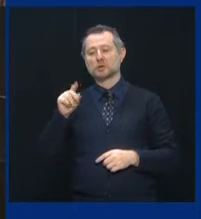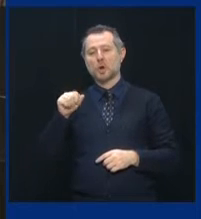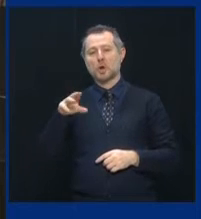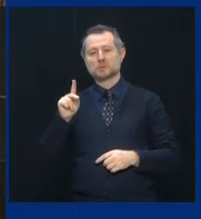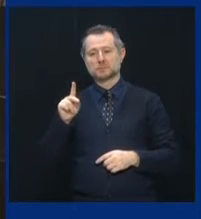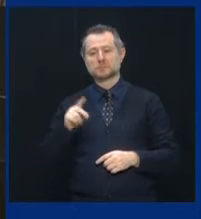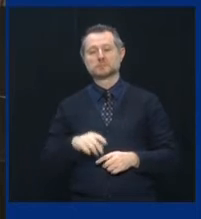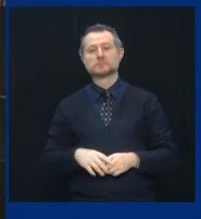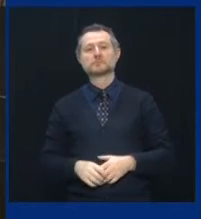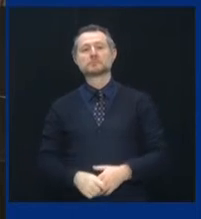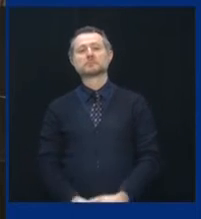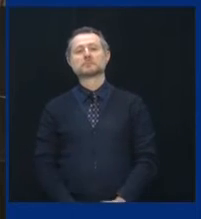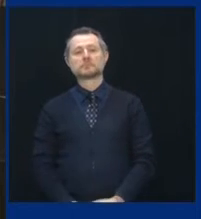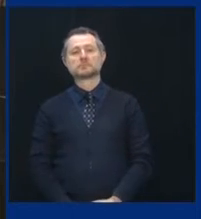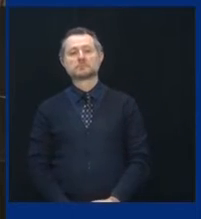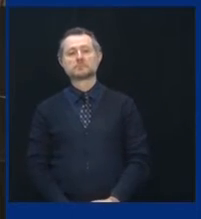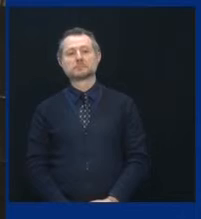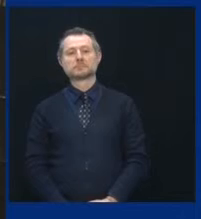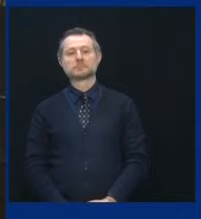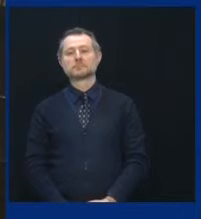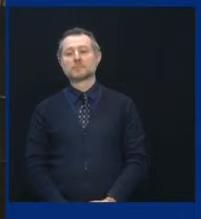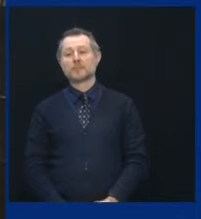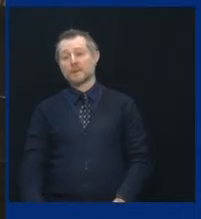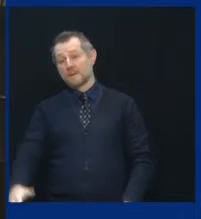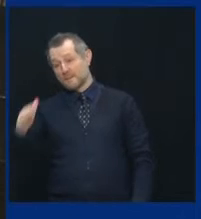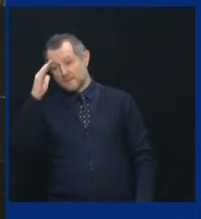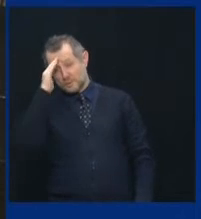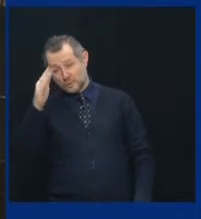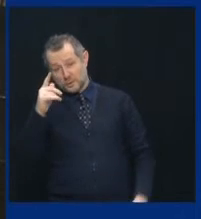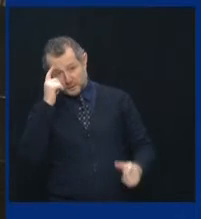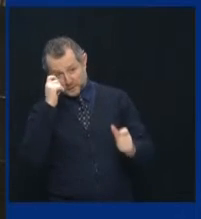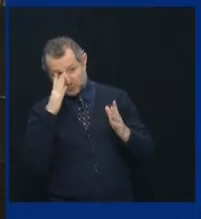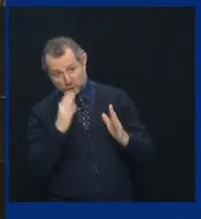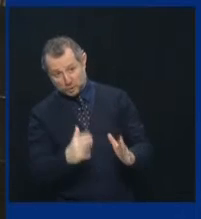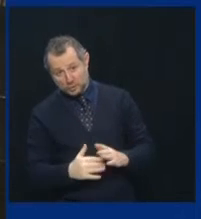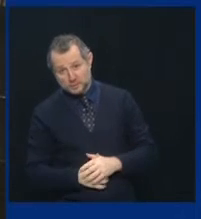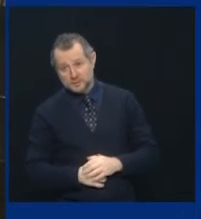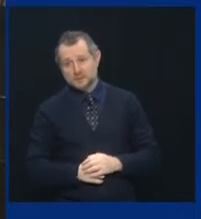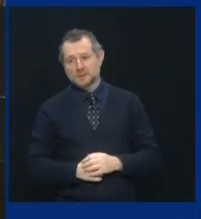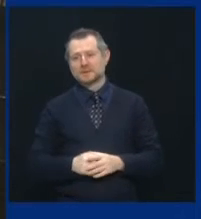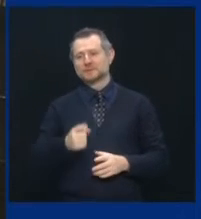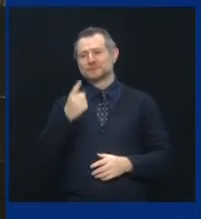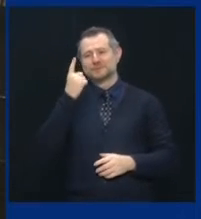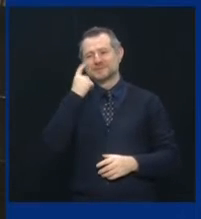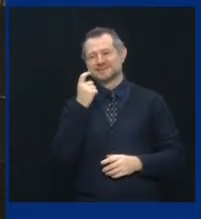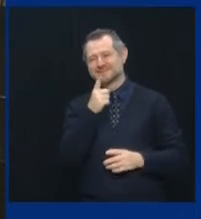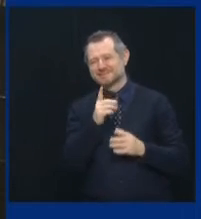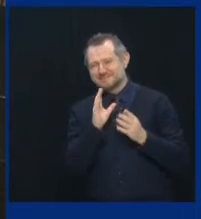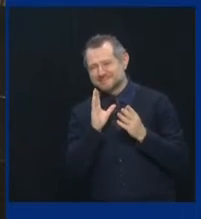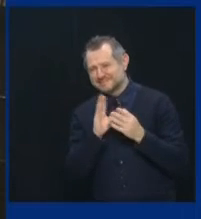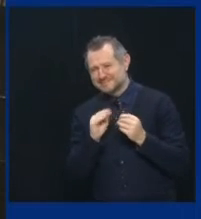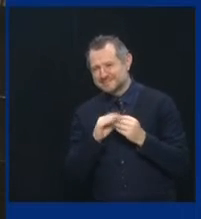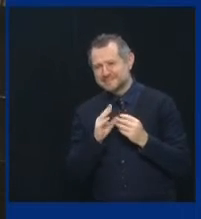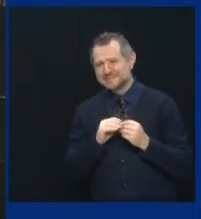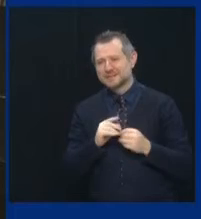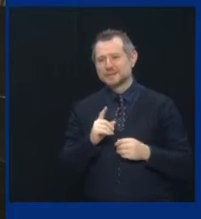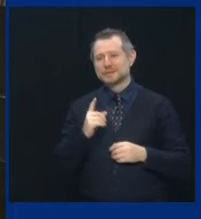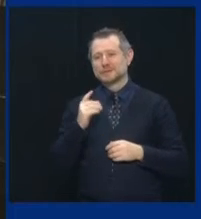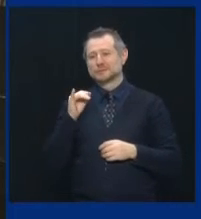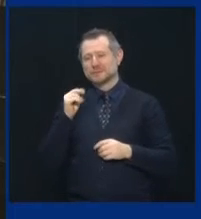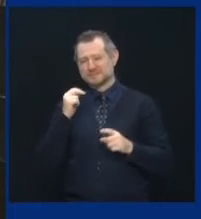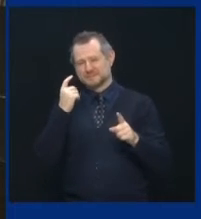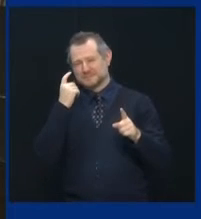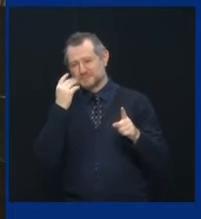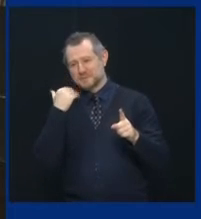Hiya, Kevin. Yeah, hi, Governor. Given what you were just saying to John earlier on